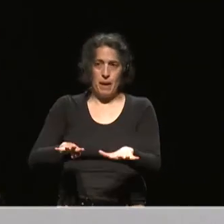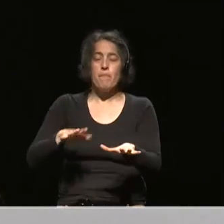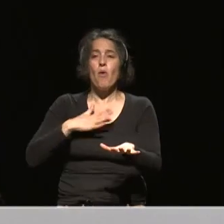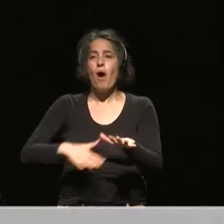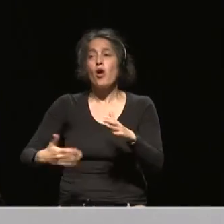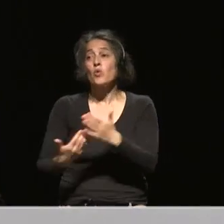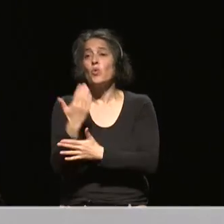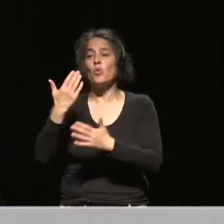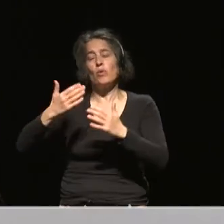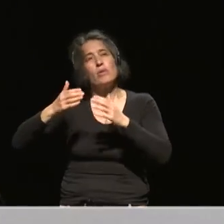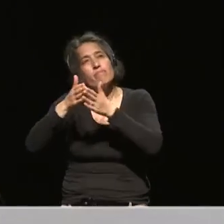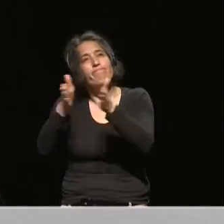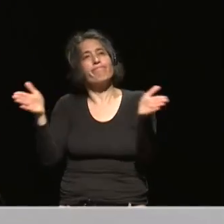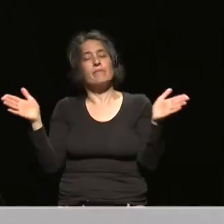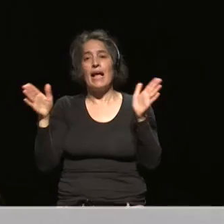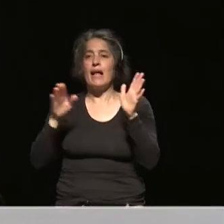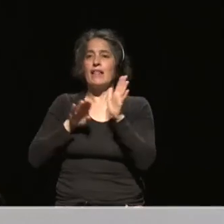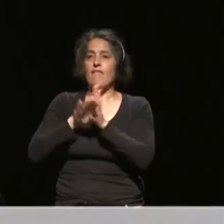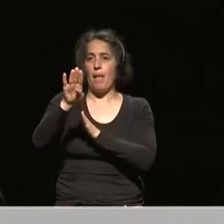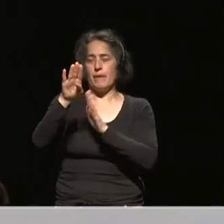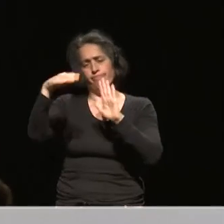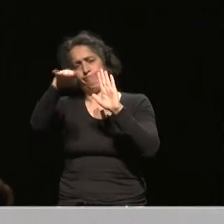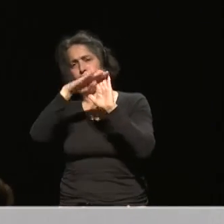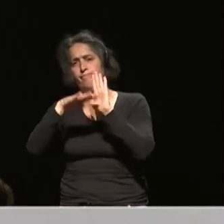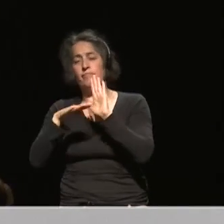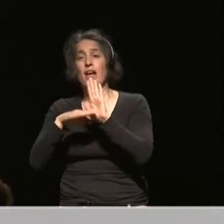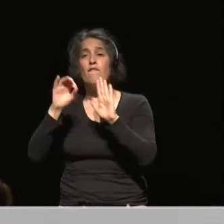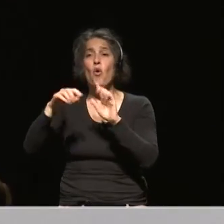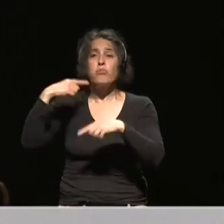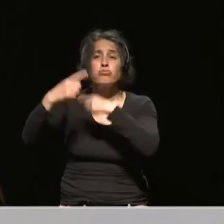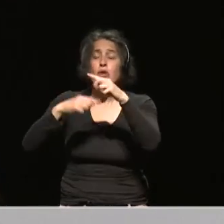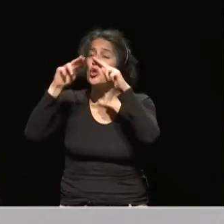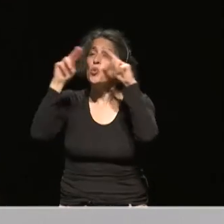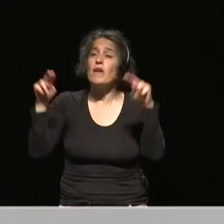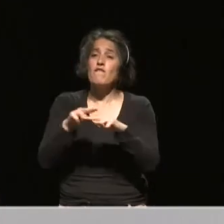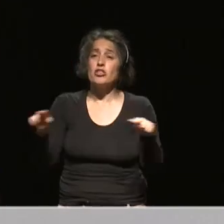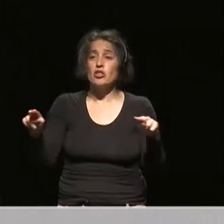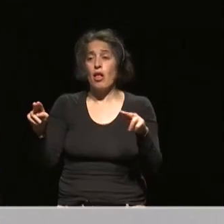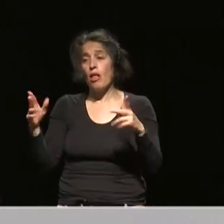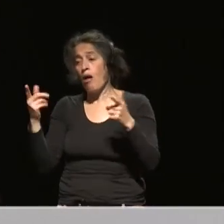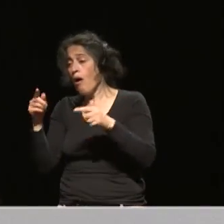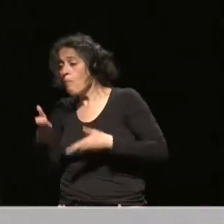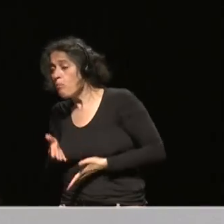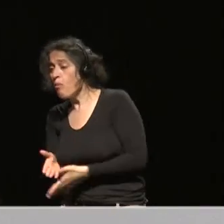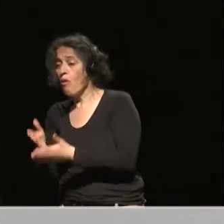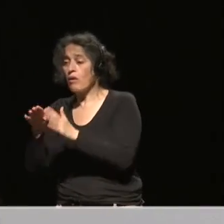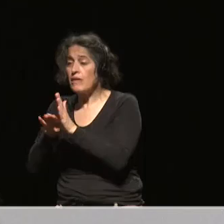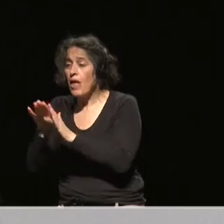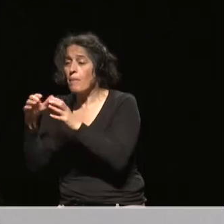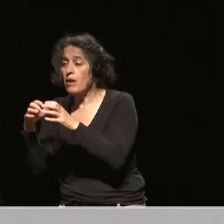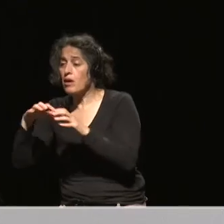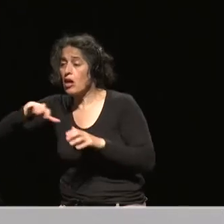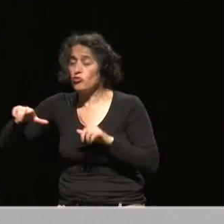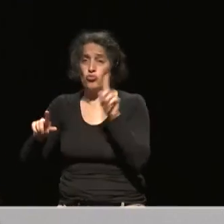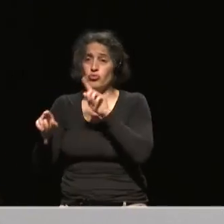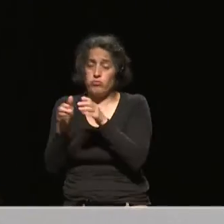goals, but that will be applicable to all. So that will be universal. And certainly, tackling the issue of corruption is not